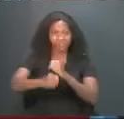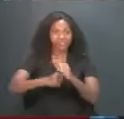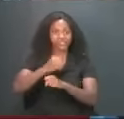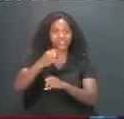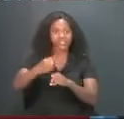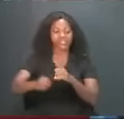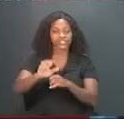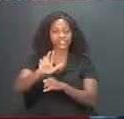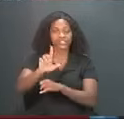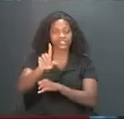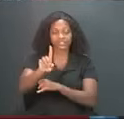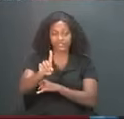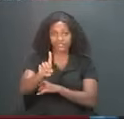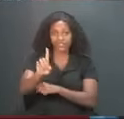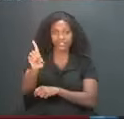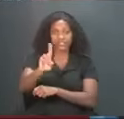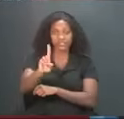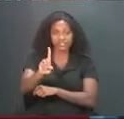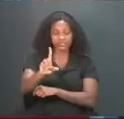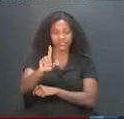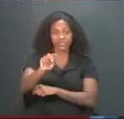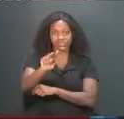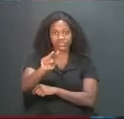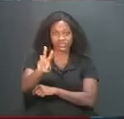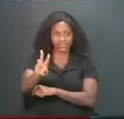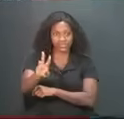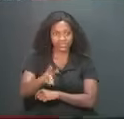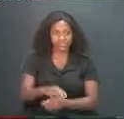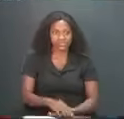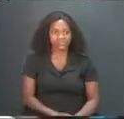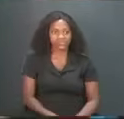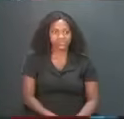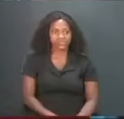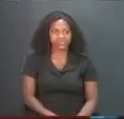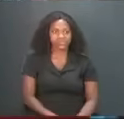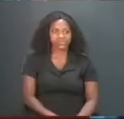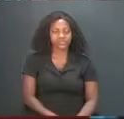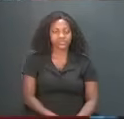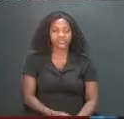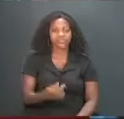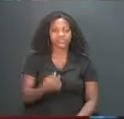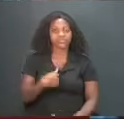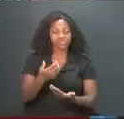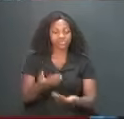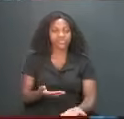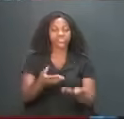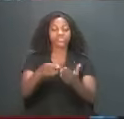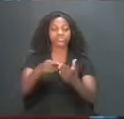ending 31st December 2026. In doing so,